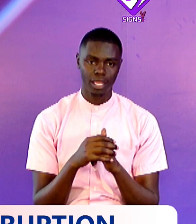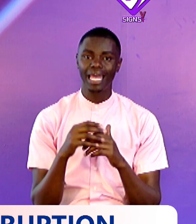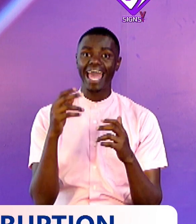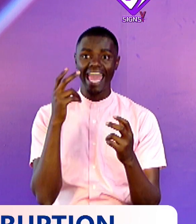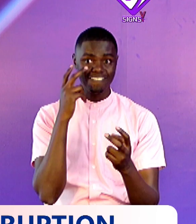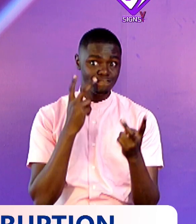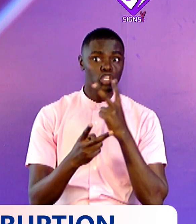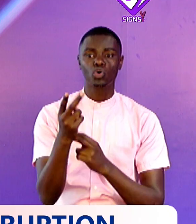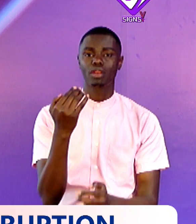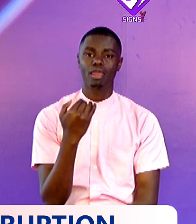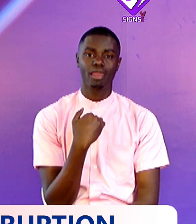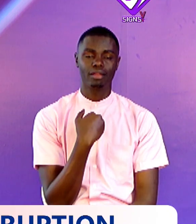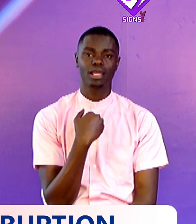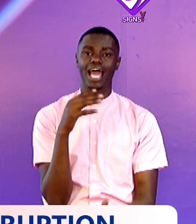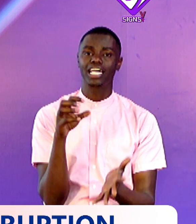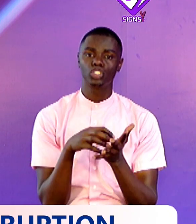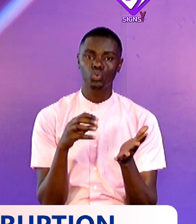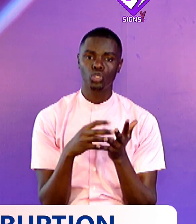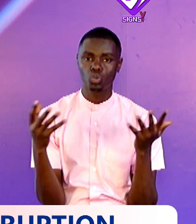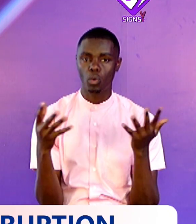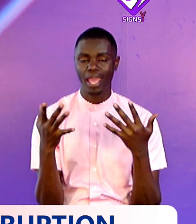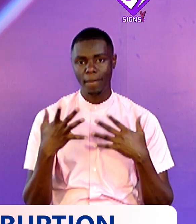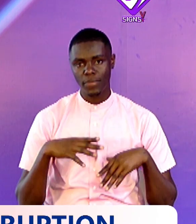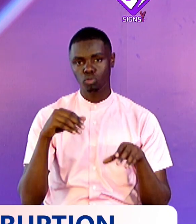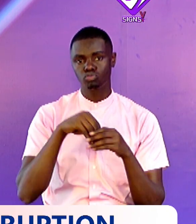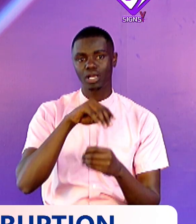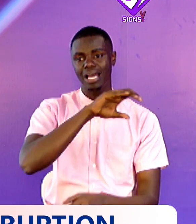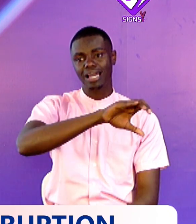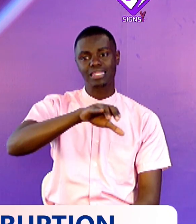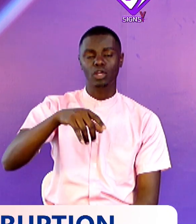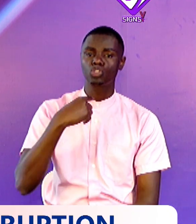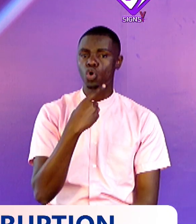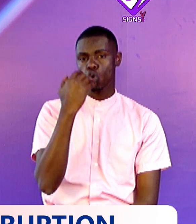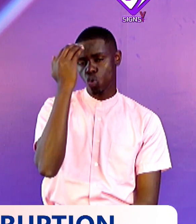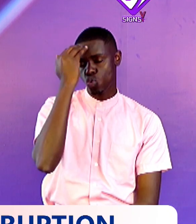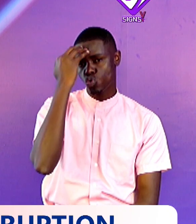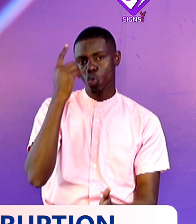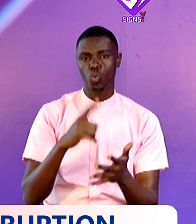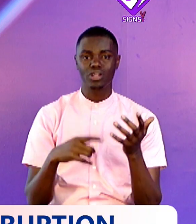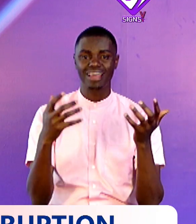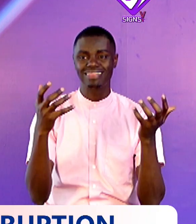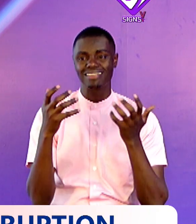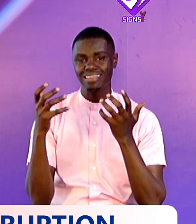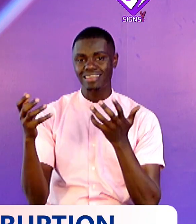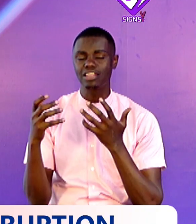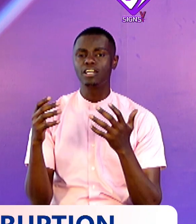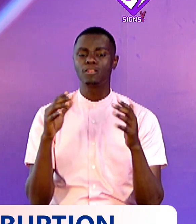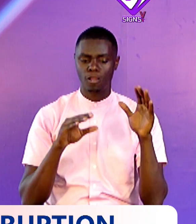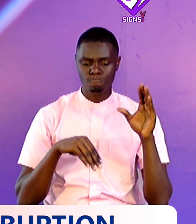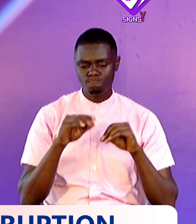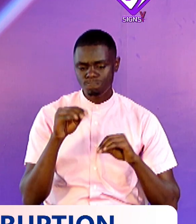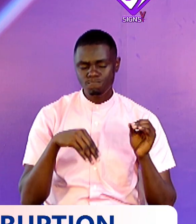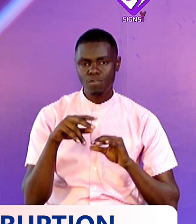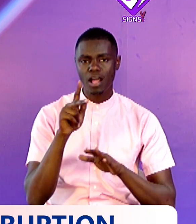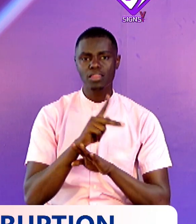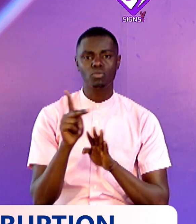envisioned a situation where the people in the counties who know exactly what they need come up with the projects that